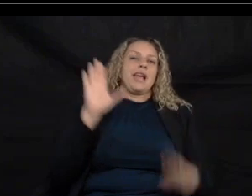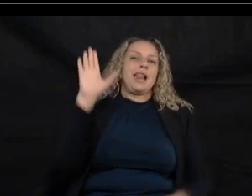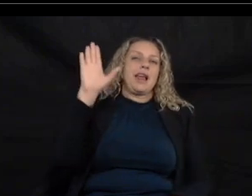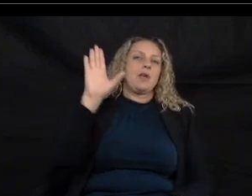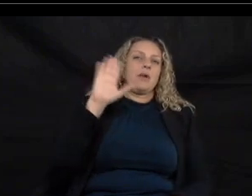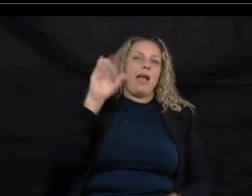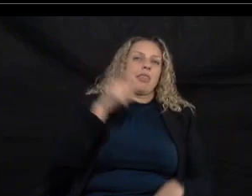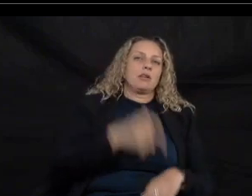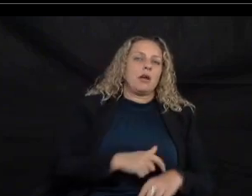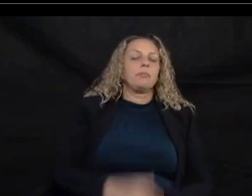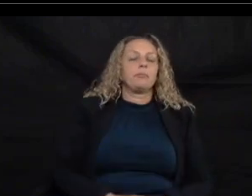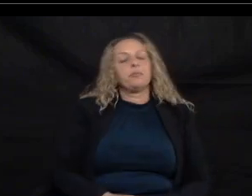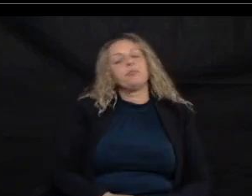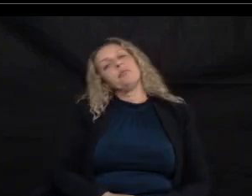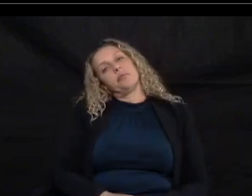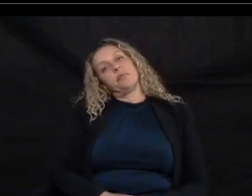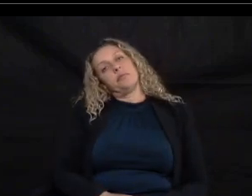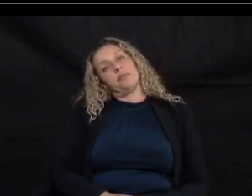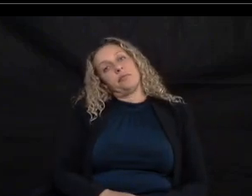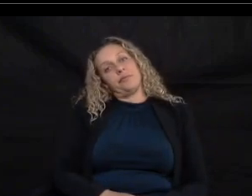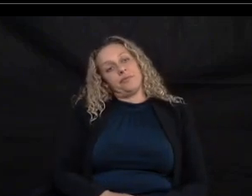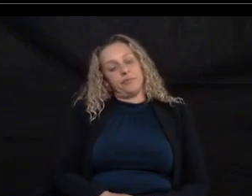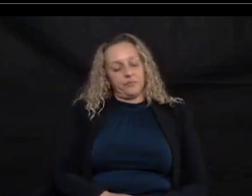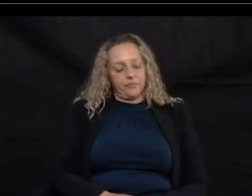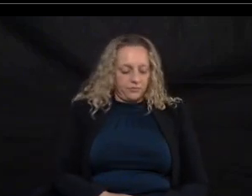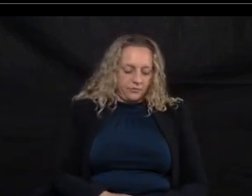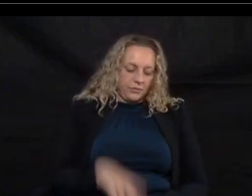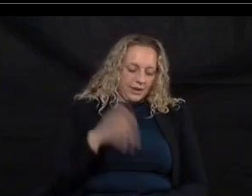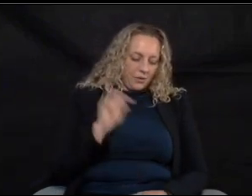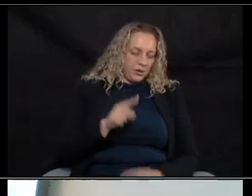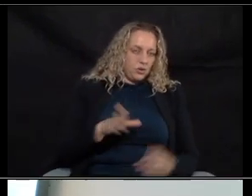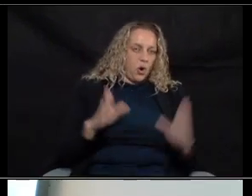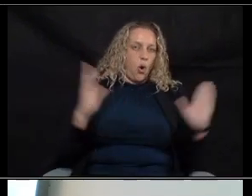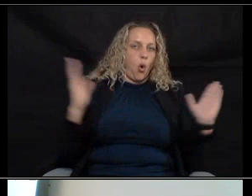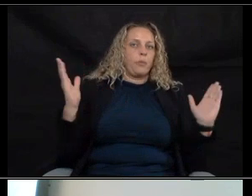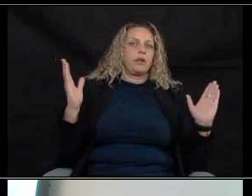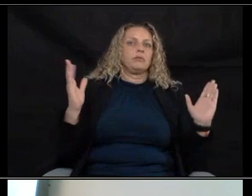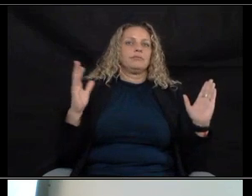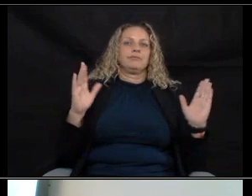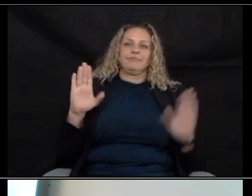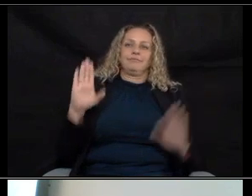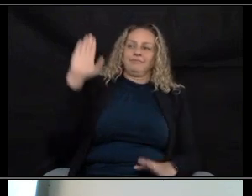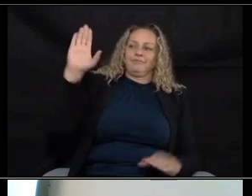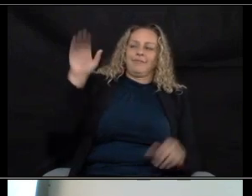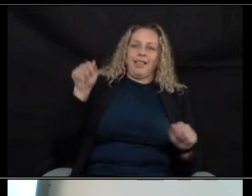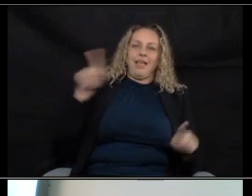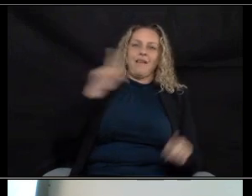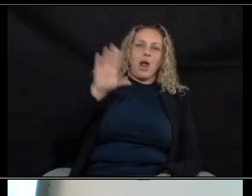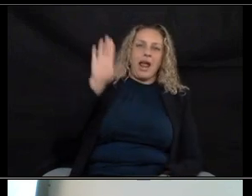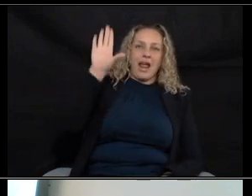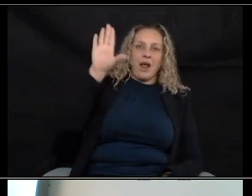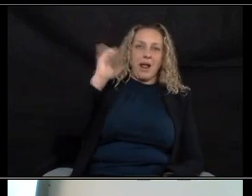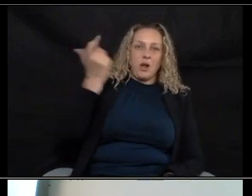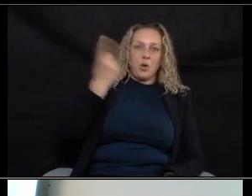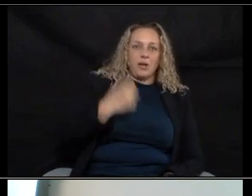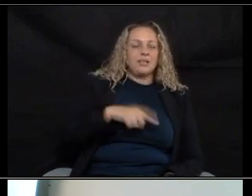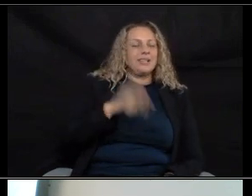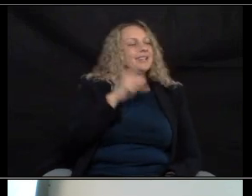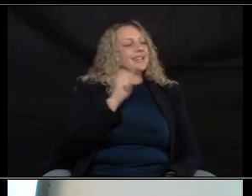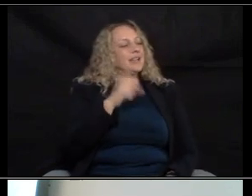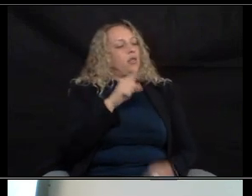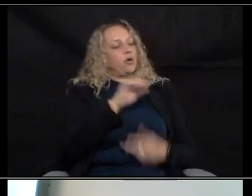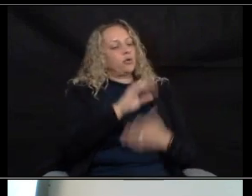that time. So John, I'll ask you to open the hand raise and questions. Yes, Mayor Grant,